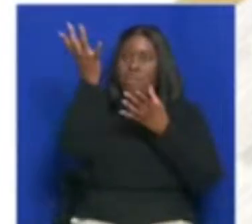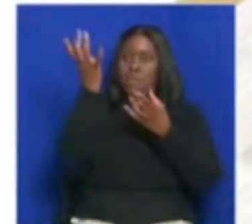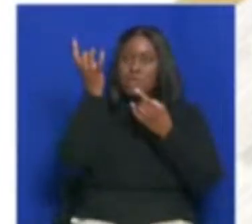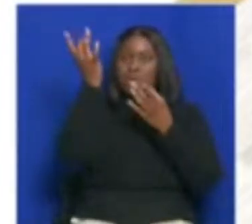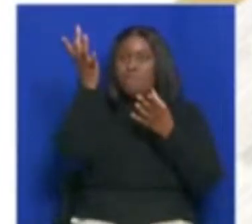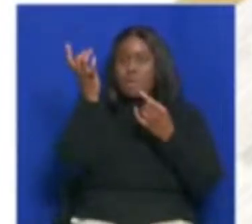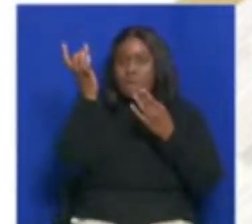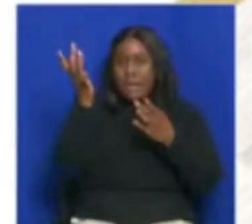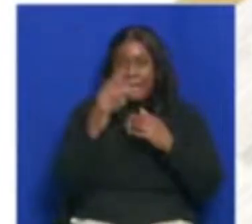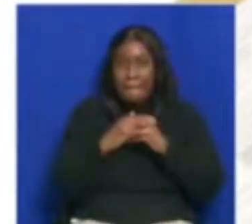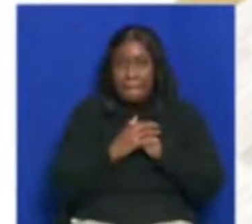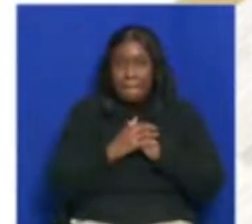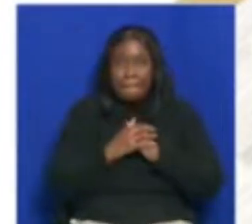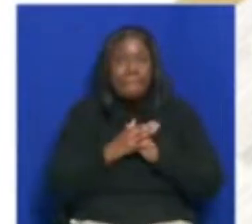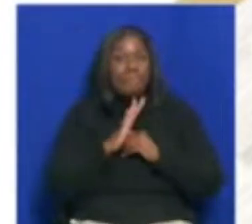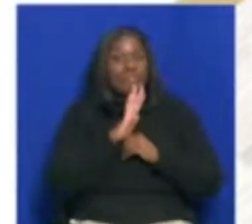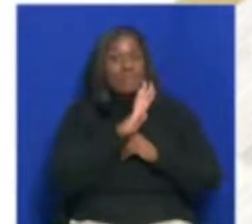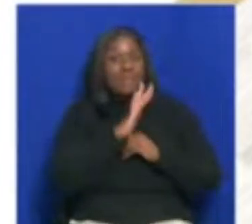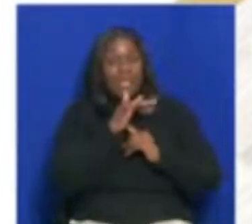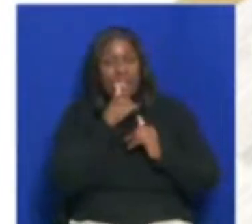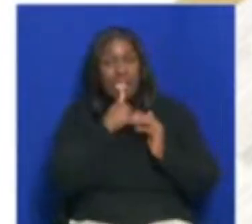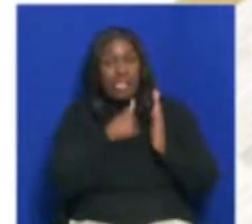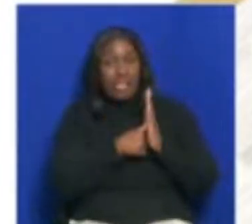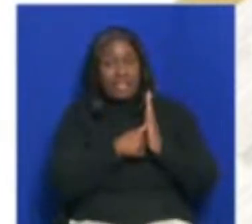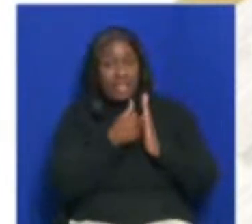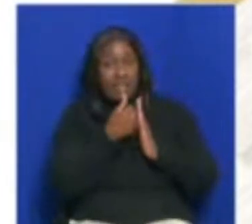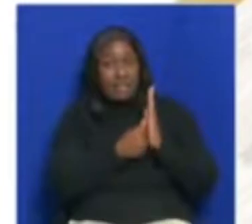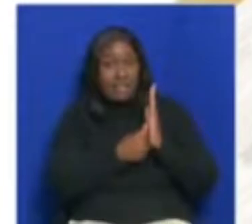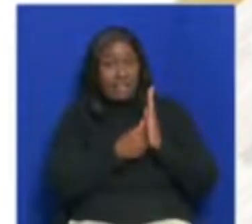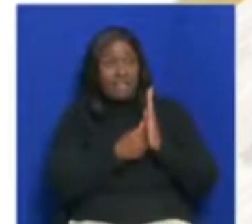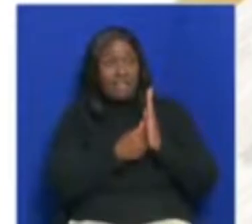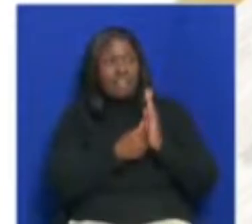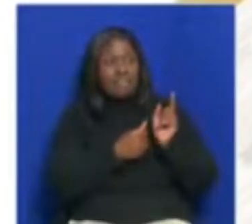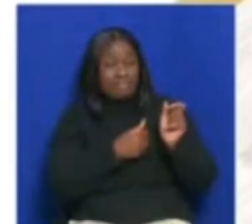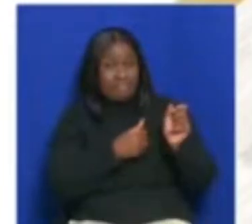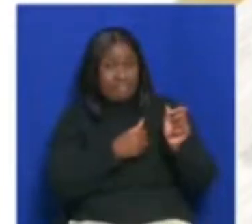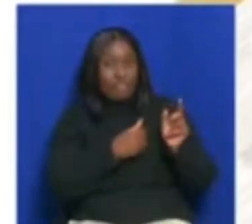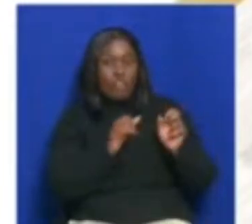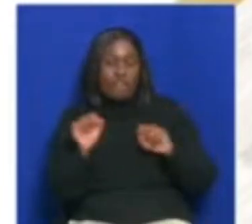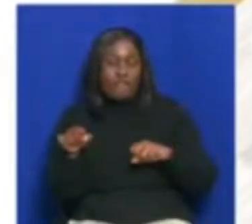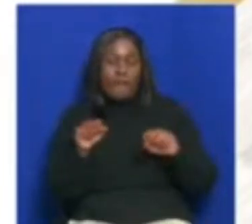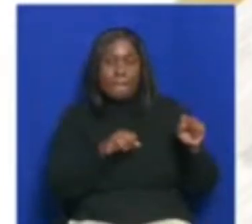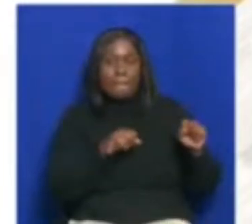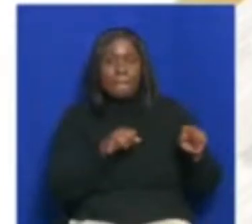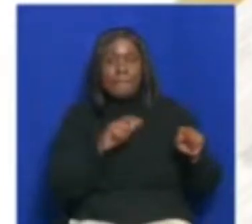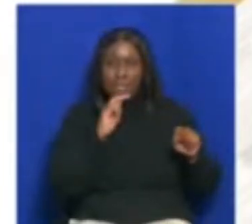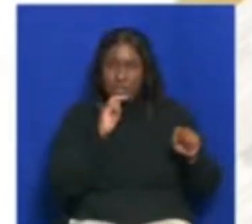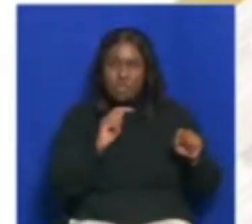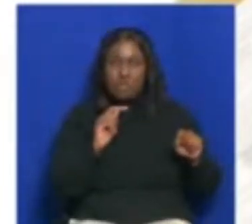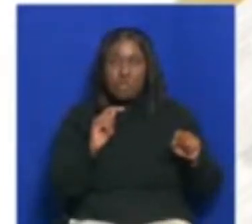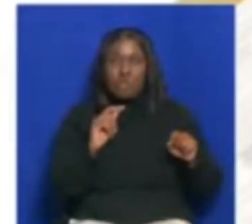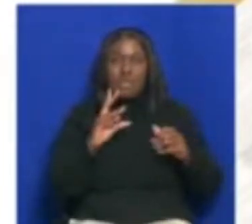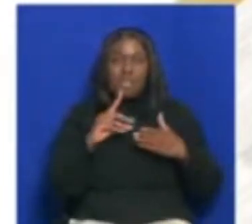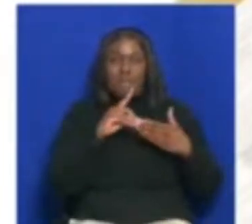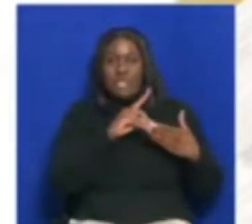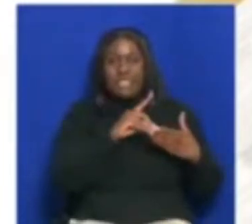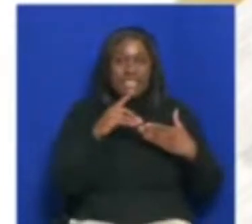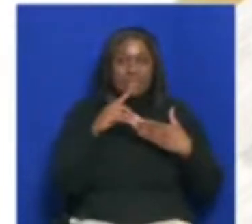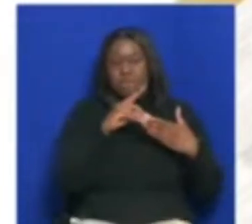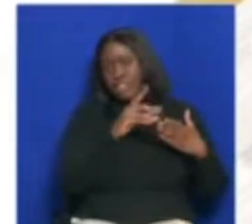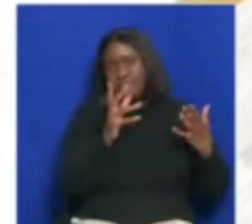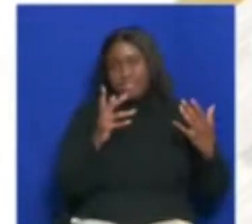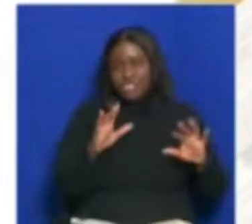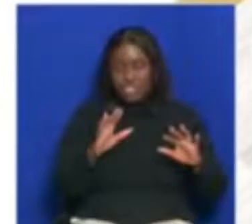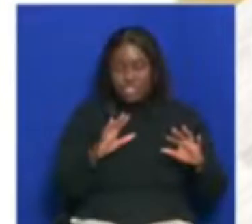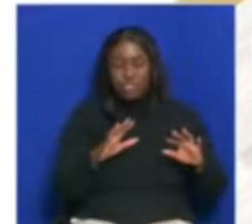conveyancing attorneys can be confirming that these cash deposits were indeed made, can be found at